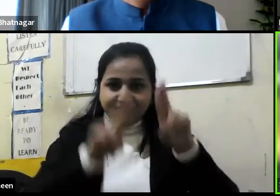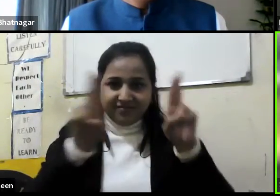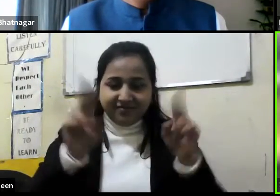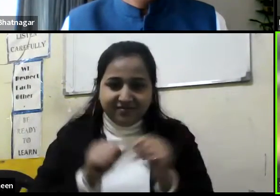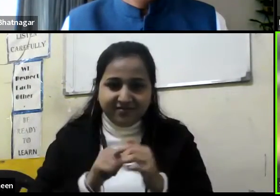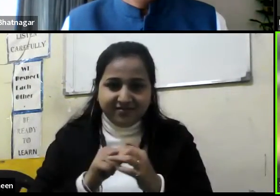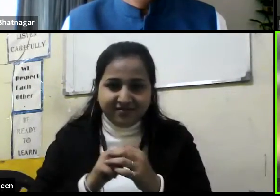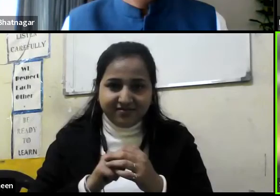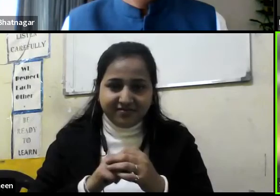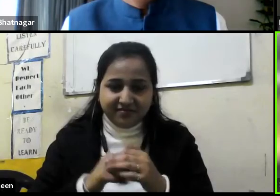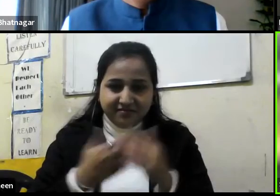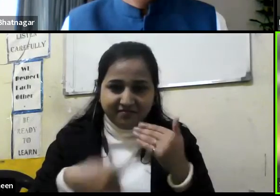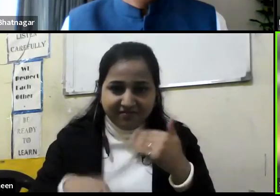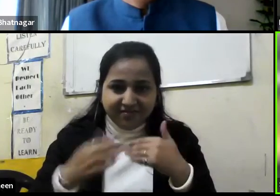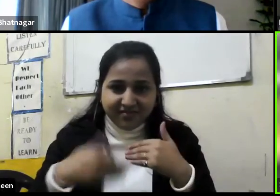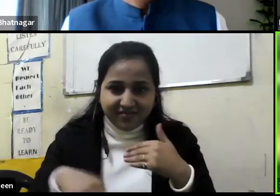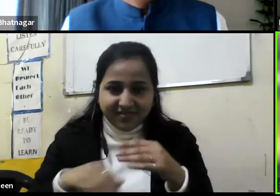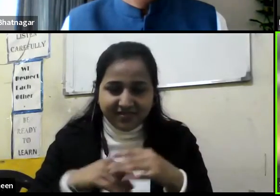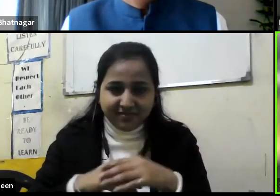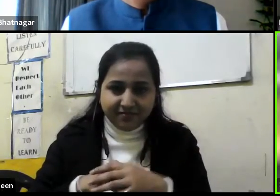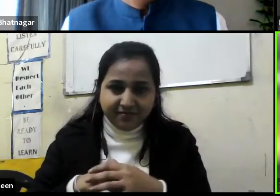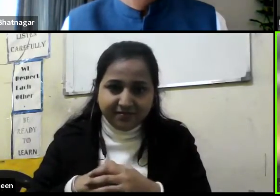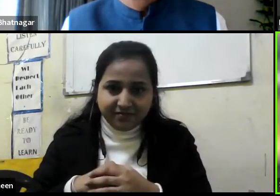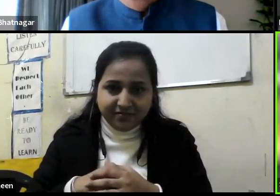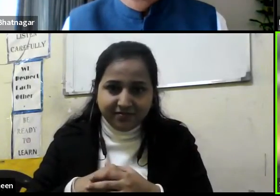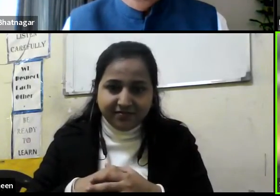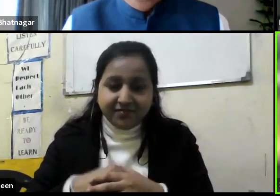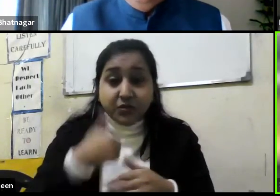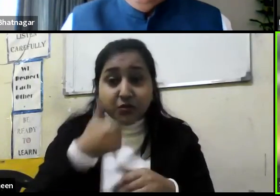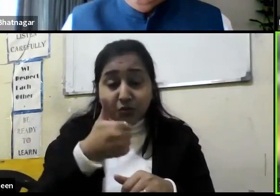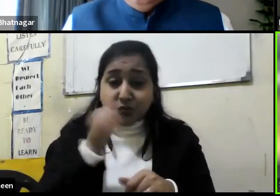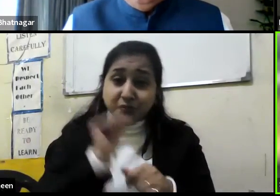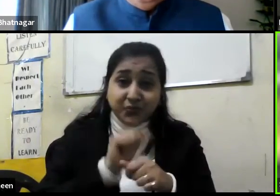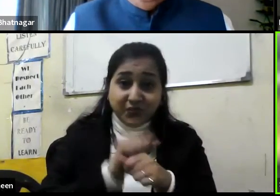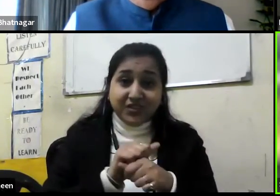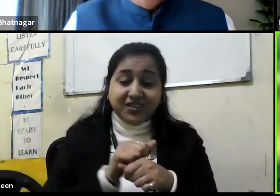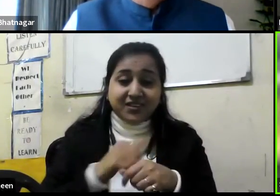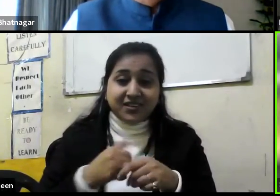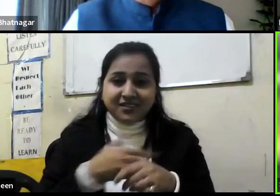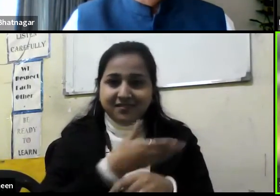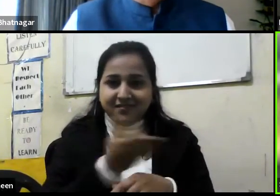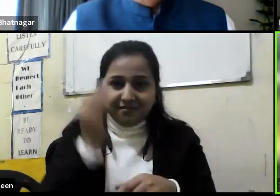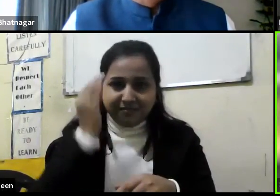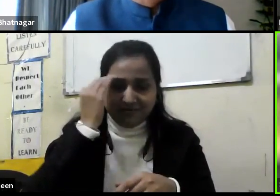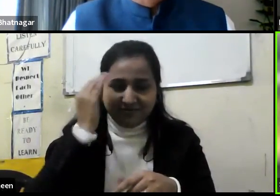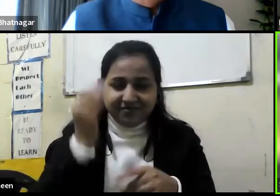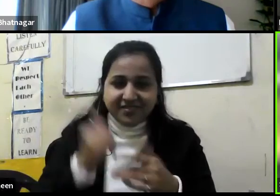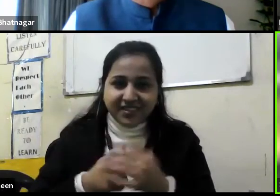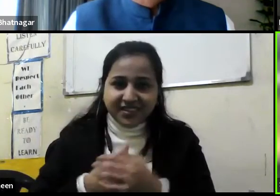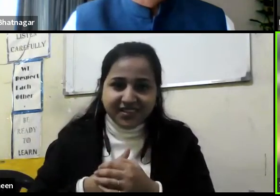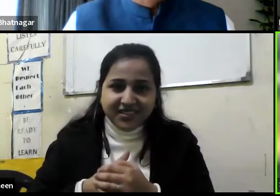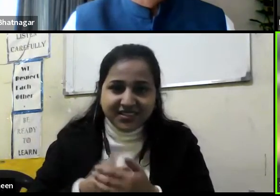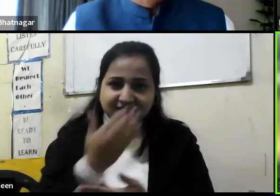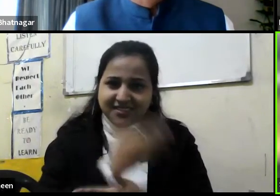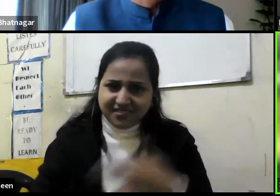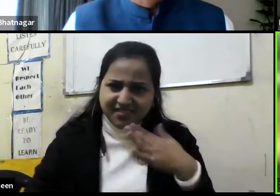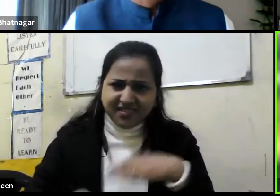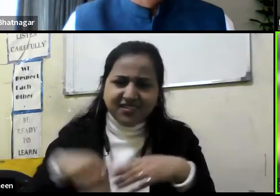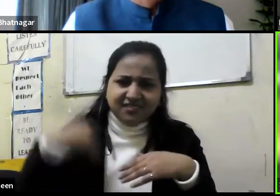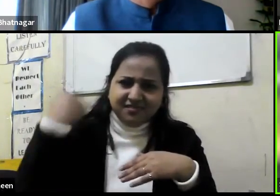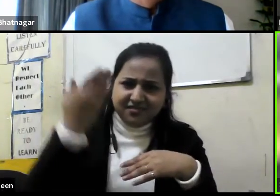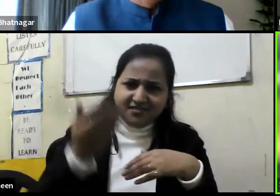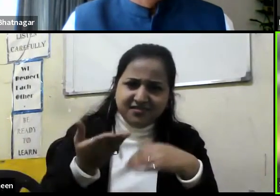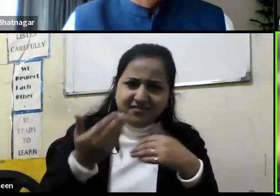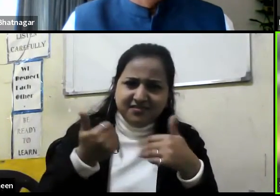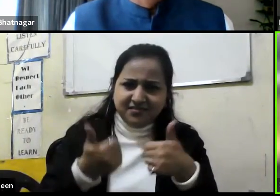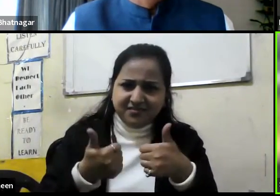there's continuous good work that, Sarthak does, and I'm very pleased